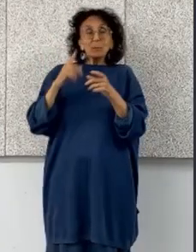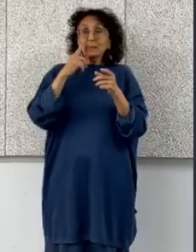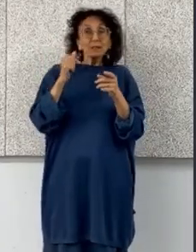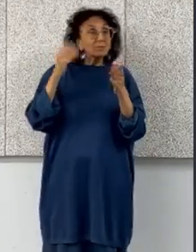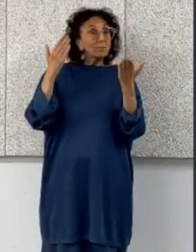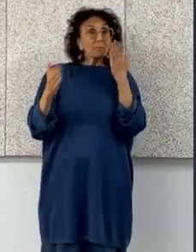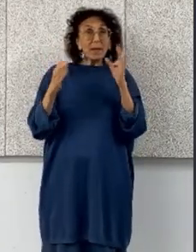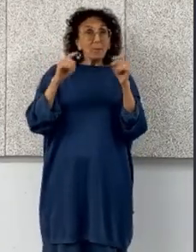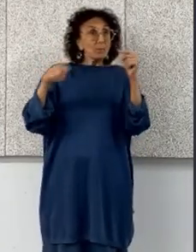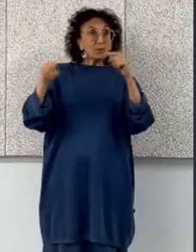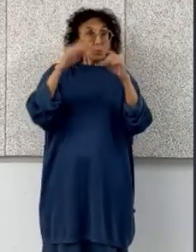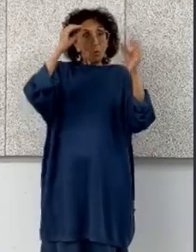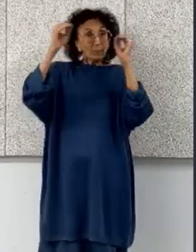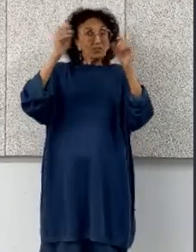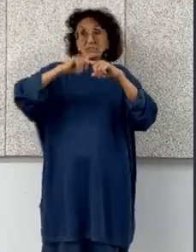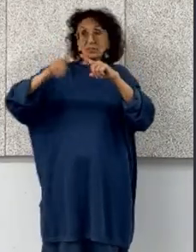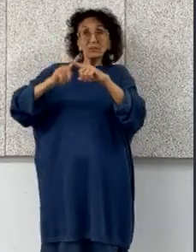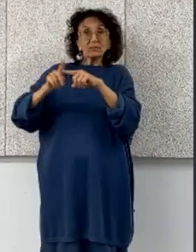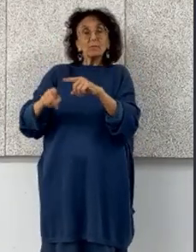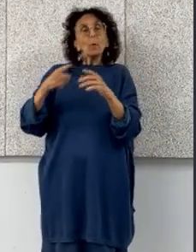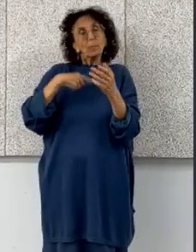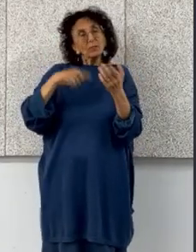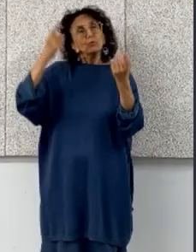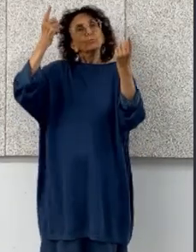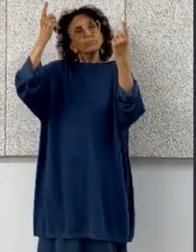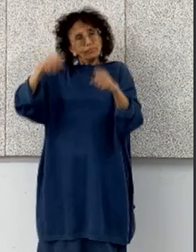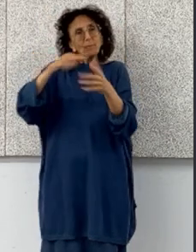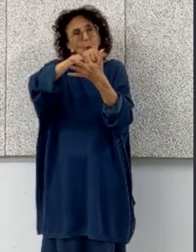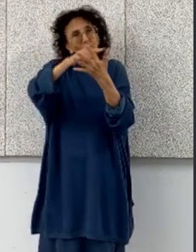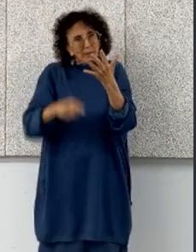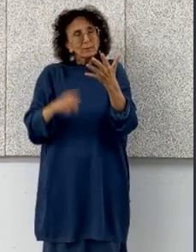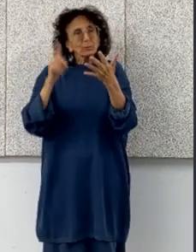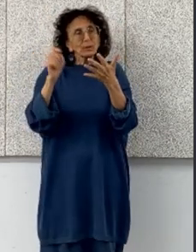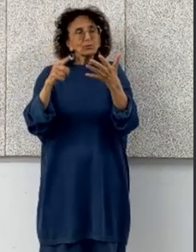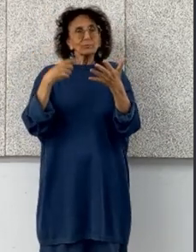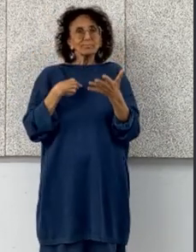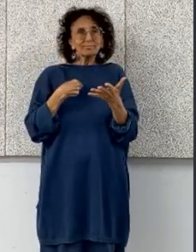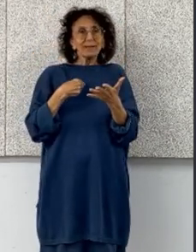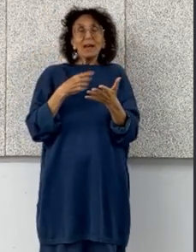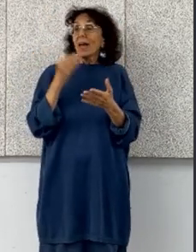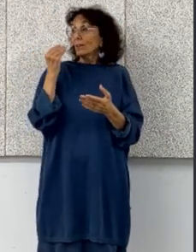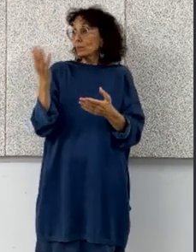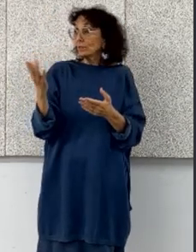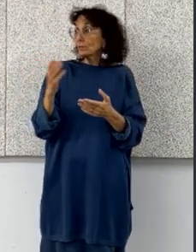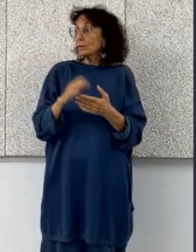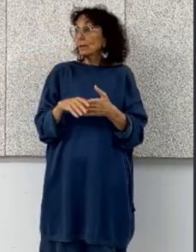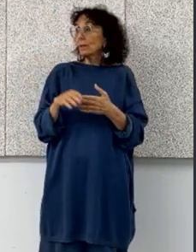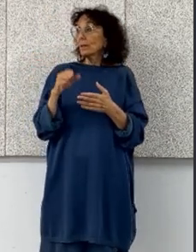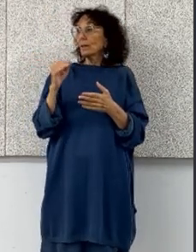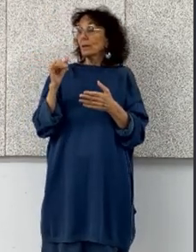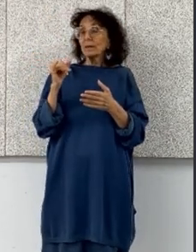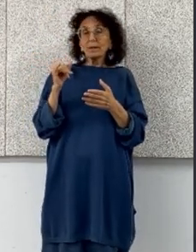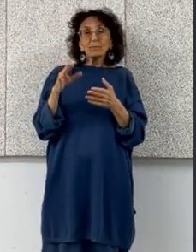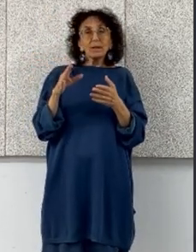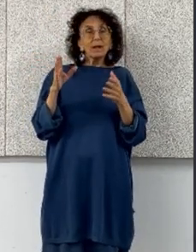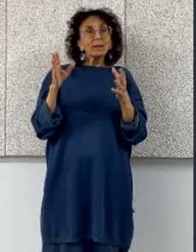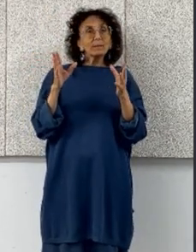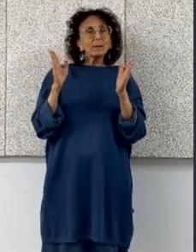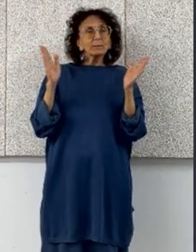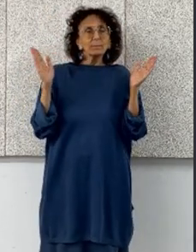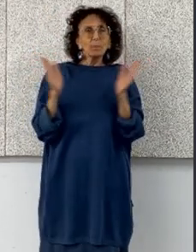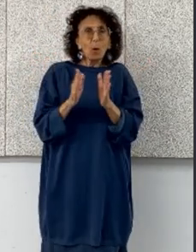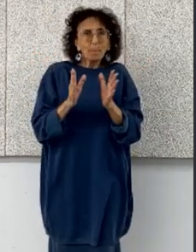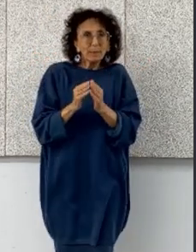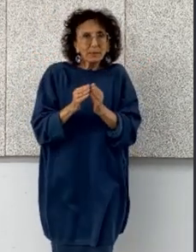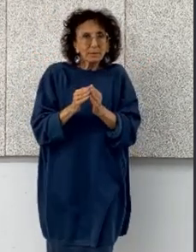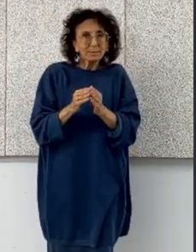different opinions. Mm-hmm. And I also agree that that small meeting structure of now